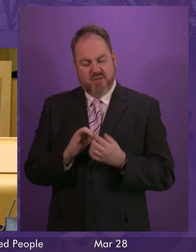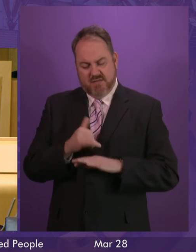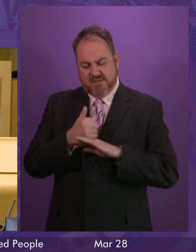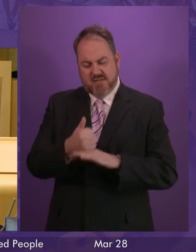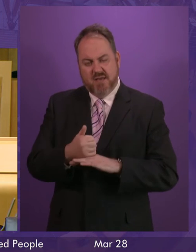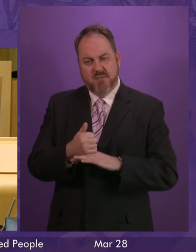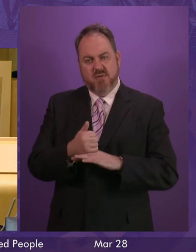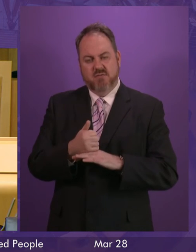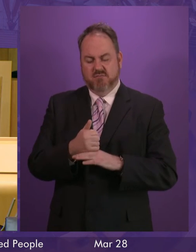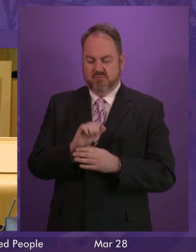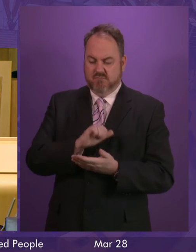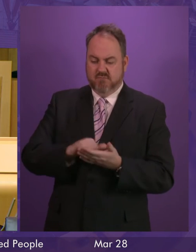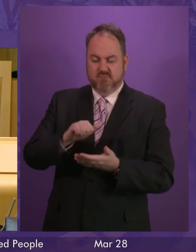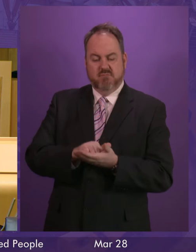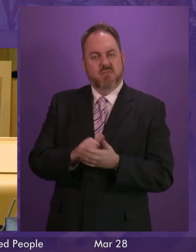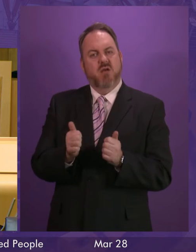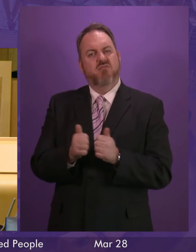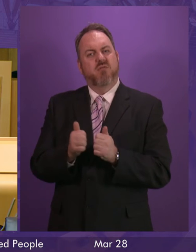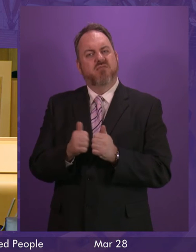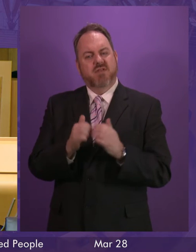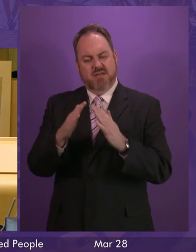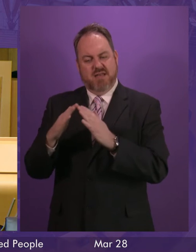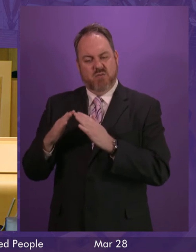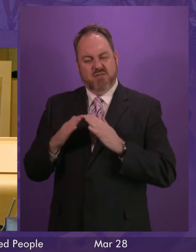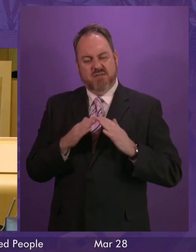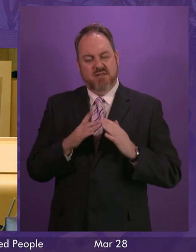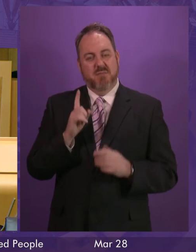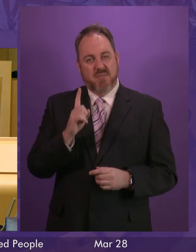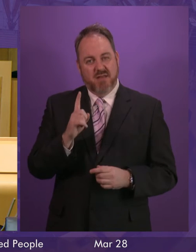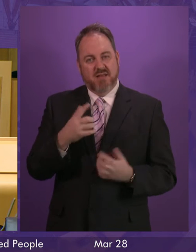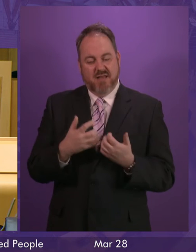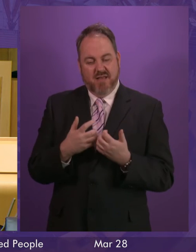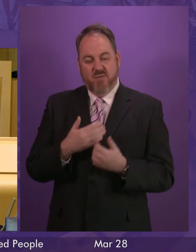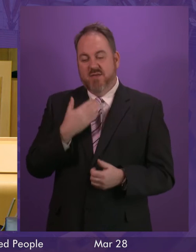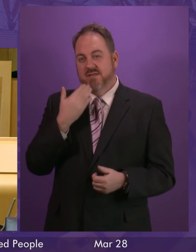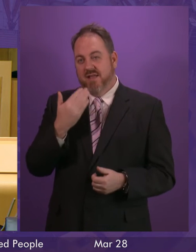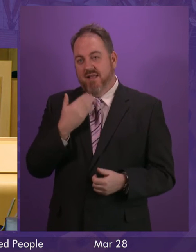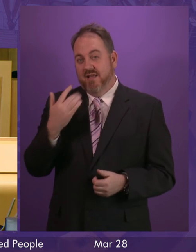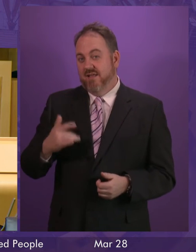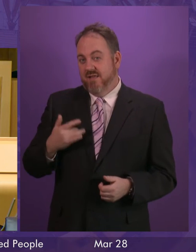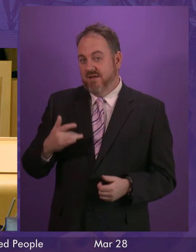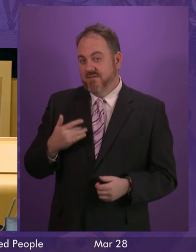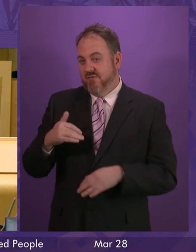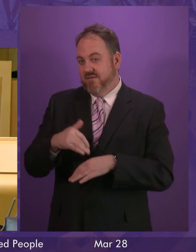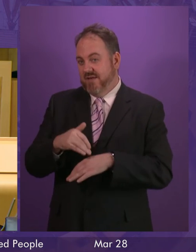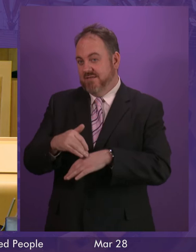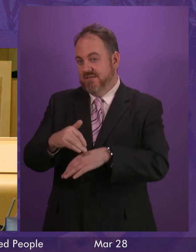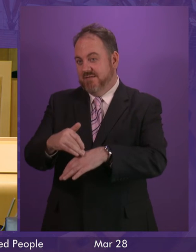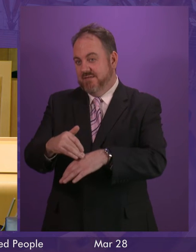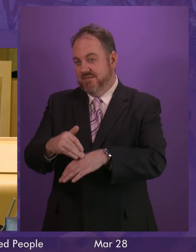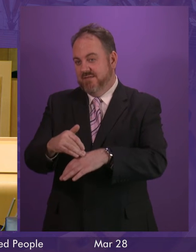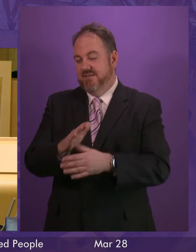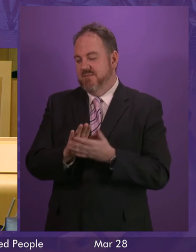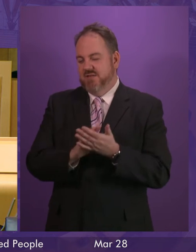and other more appropriate housing options. However, the issues facing the day-to-day lives of disabled people stretch far below, beyond their